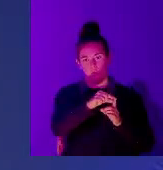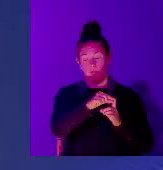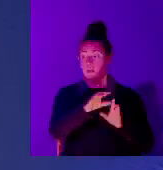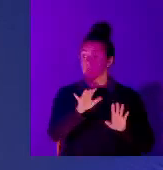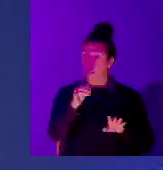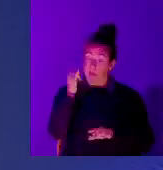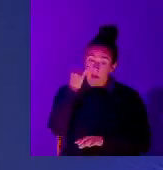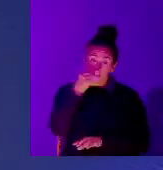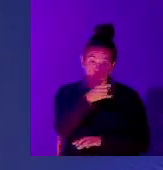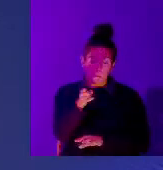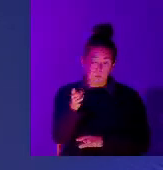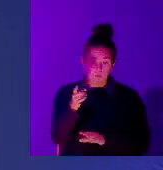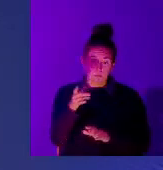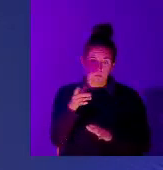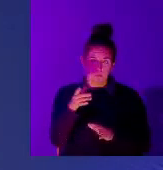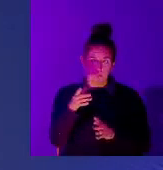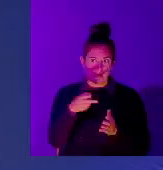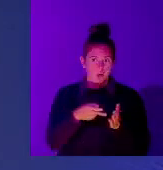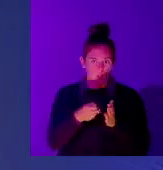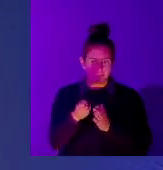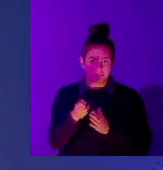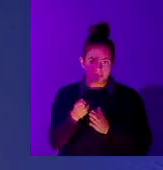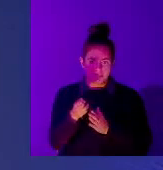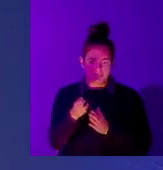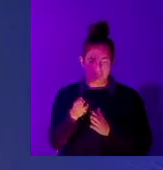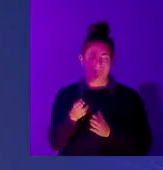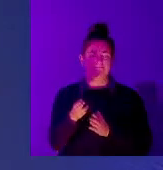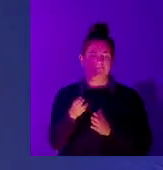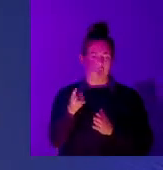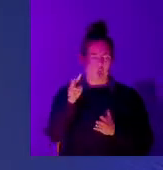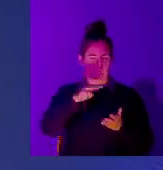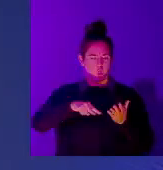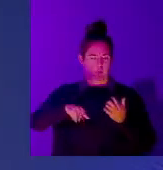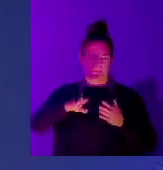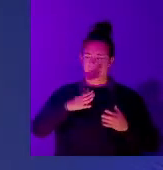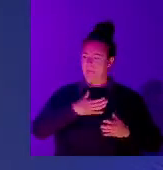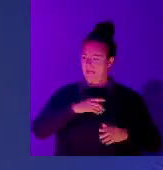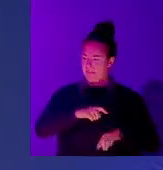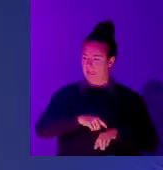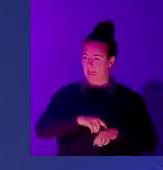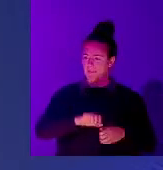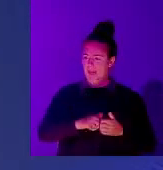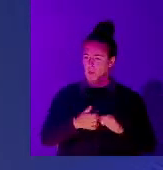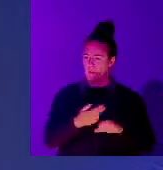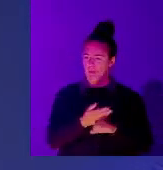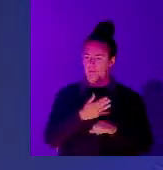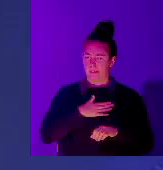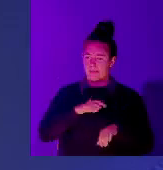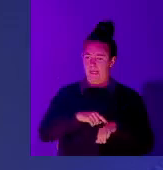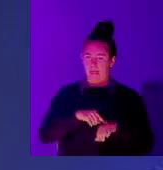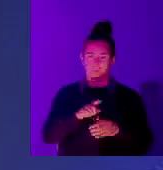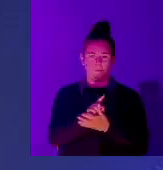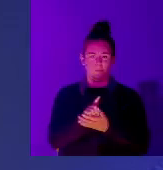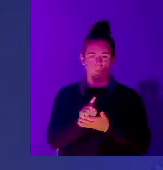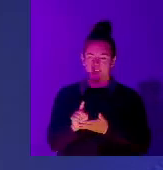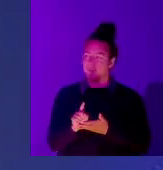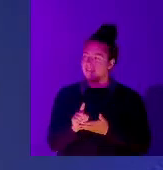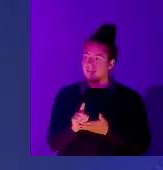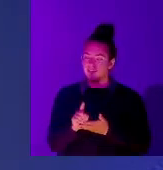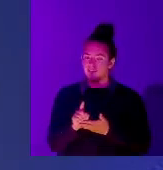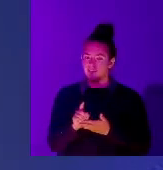how you use your time during the week, I wonder if you would be able to